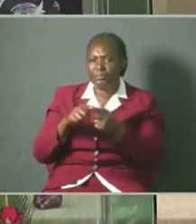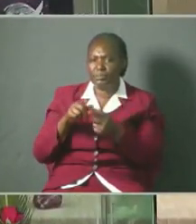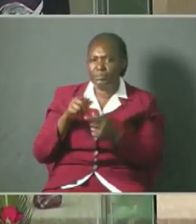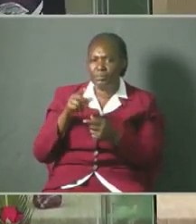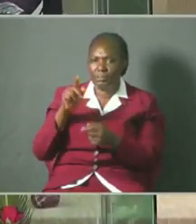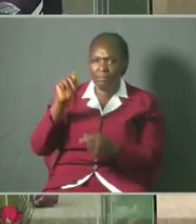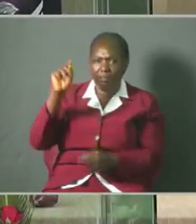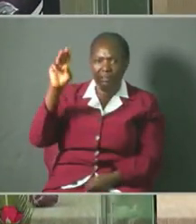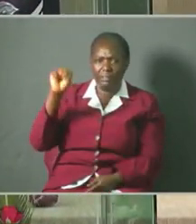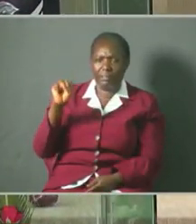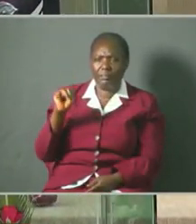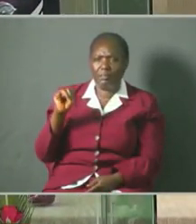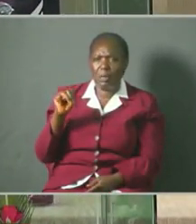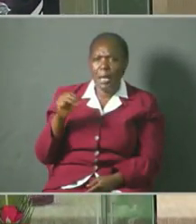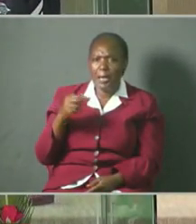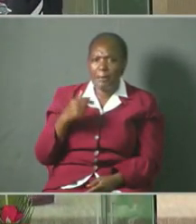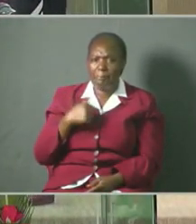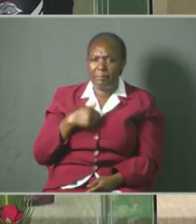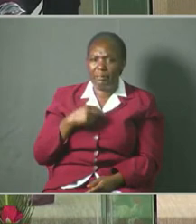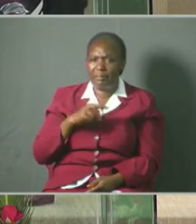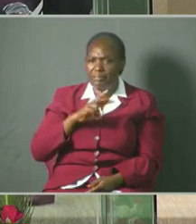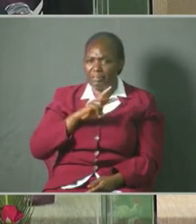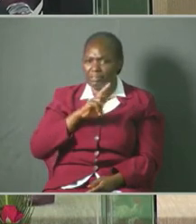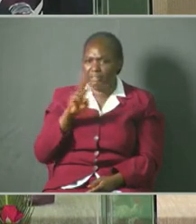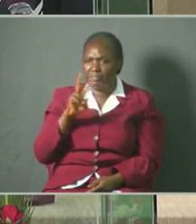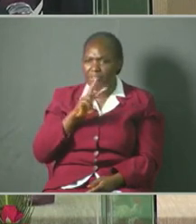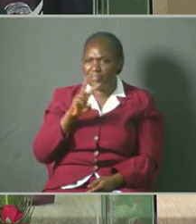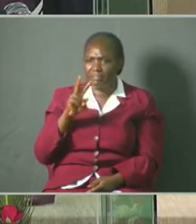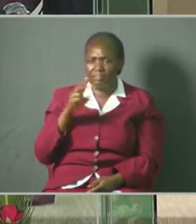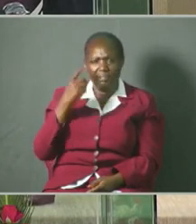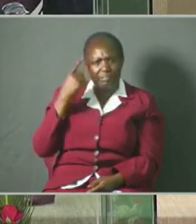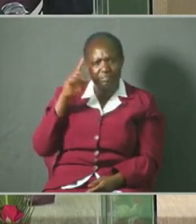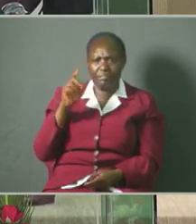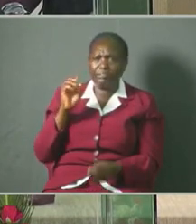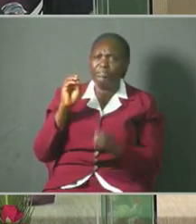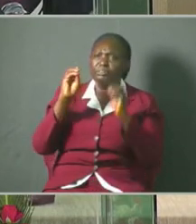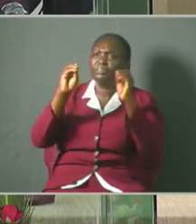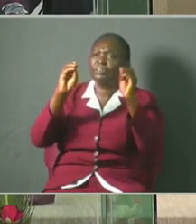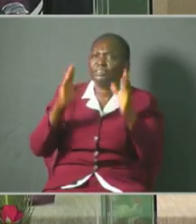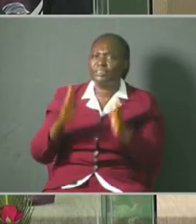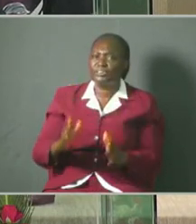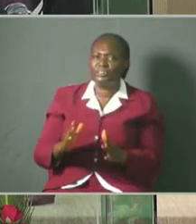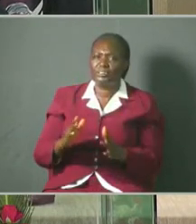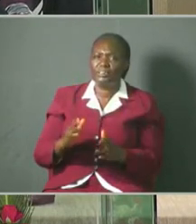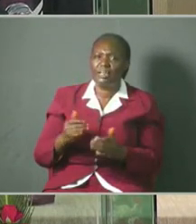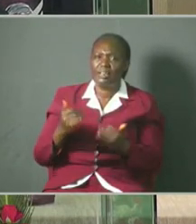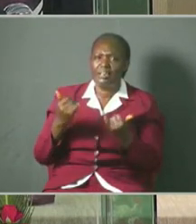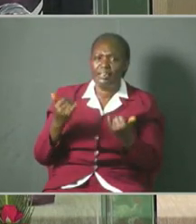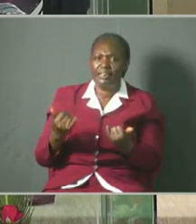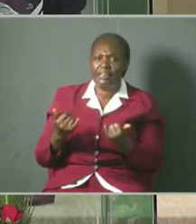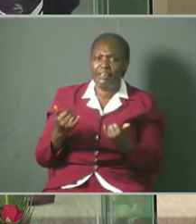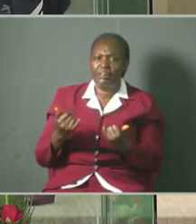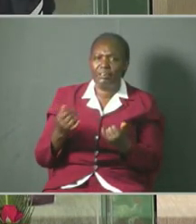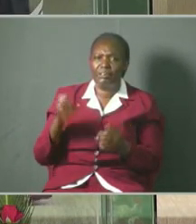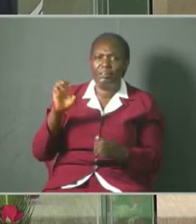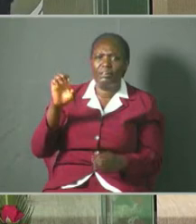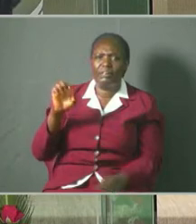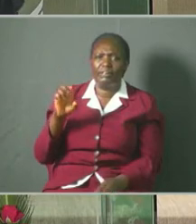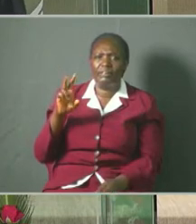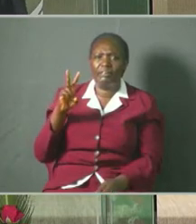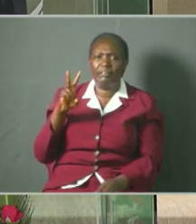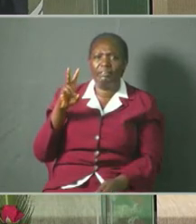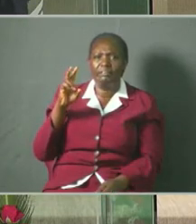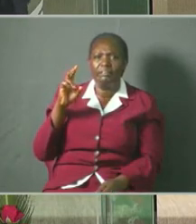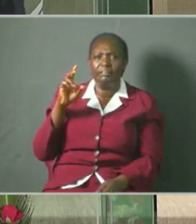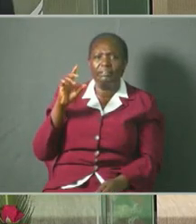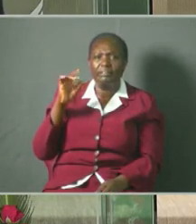looking around for the teachers, I hope you are all in. So I will start with Teacher Evelyn. If you don't hear your name and you are a teacher,